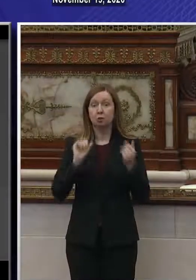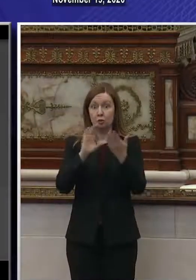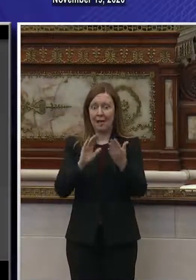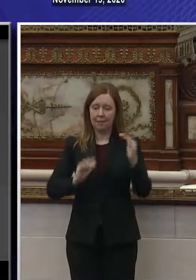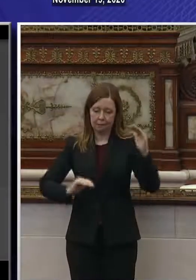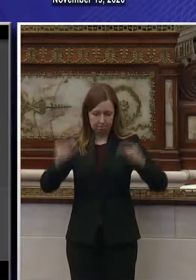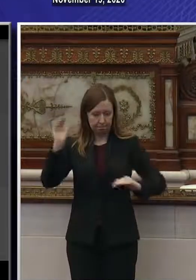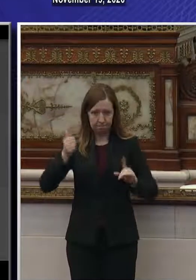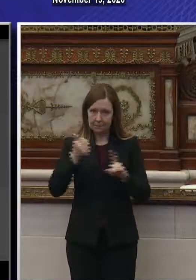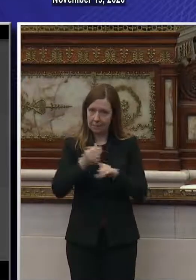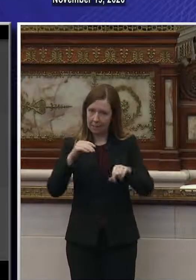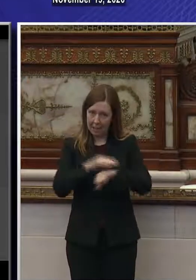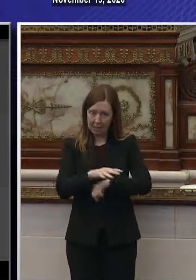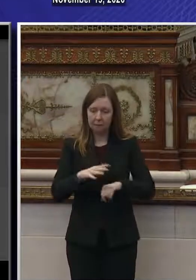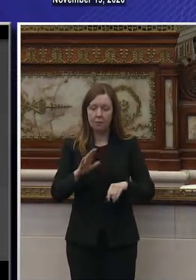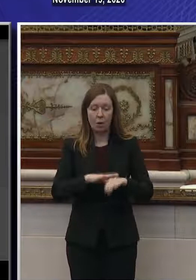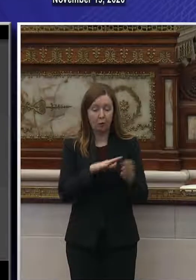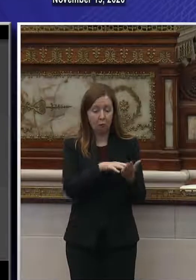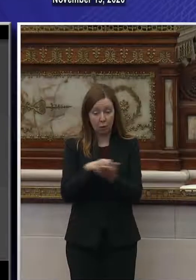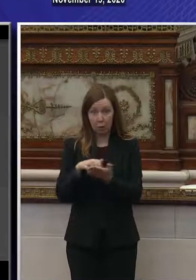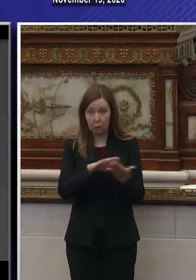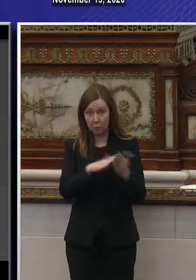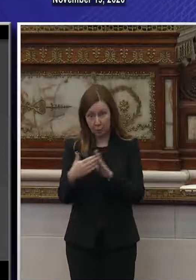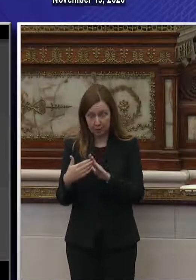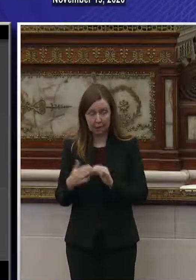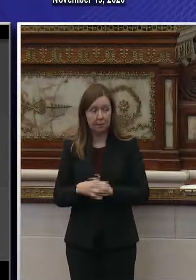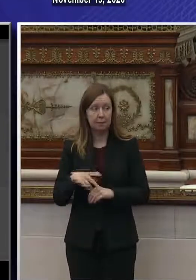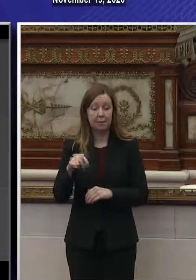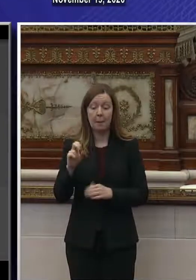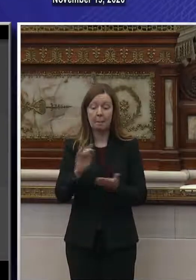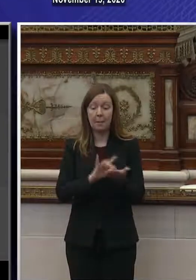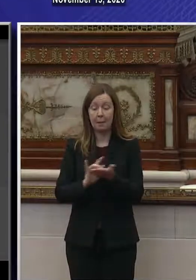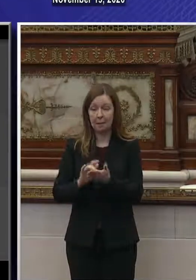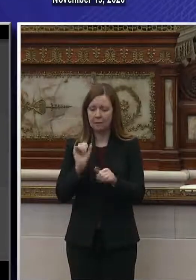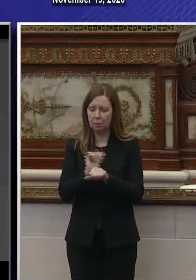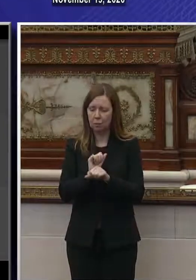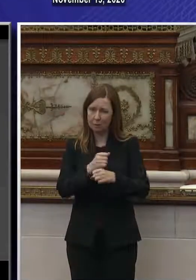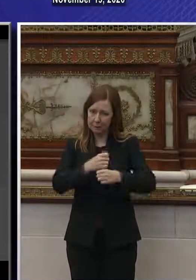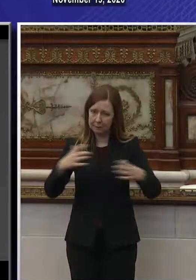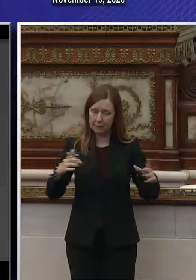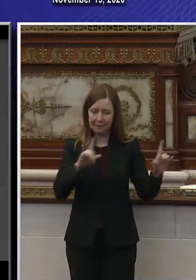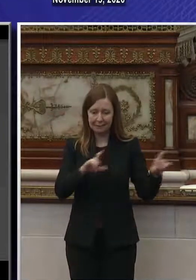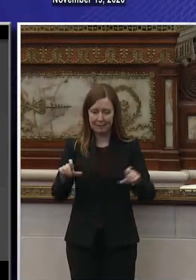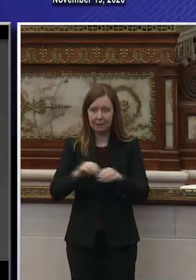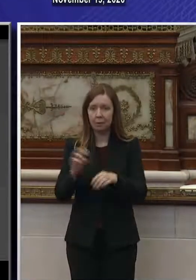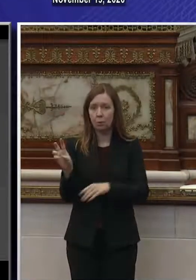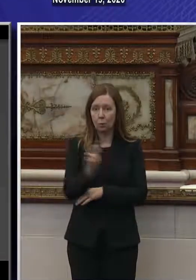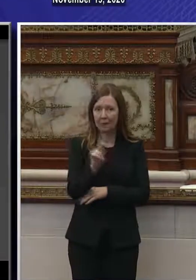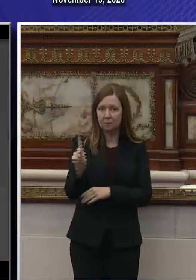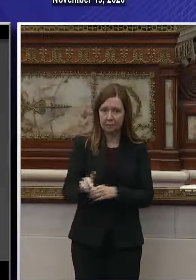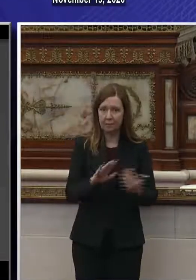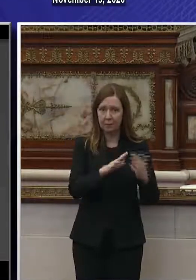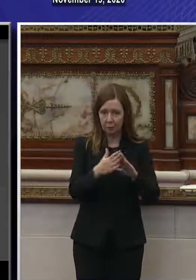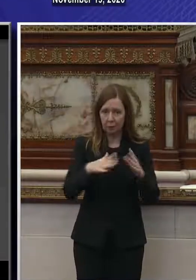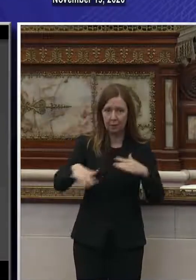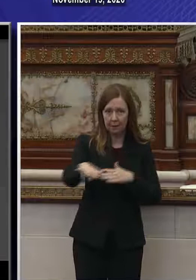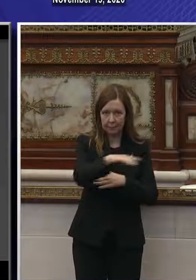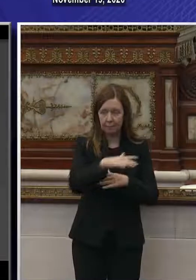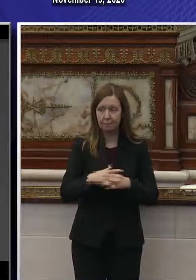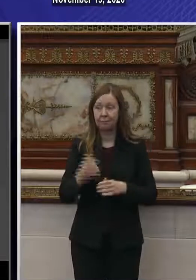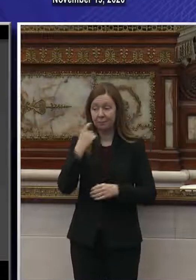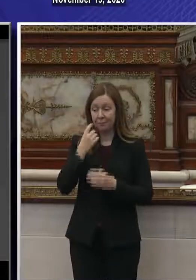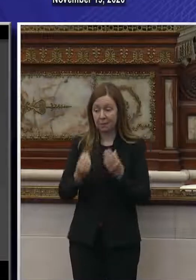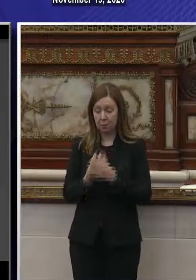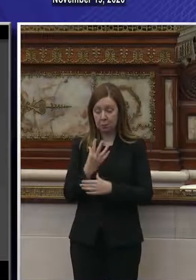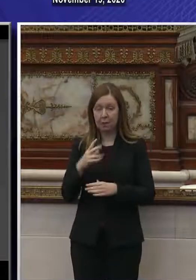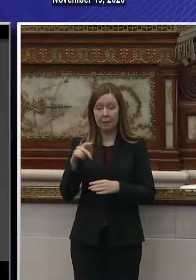this disproportionate impact on our vulnerable communities, Penn Medicine has worked to expand testing in the West Philadelphia community. This spring, Penn